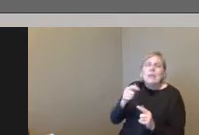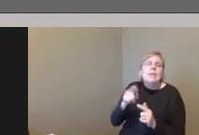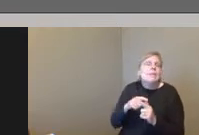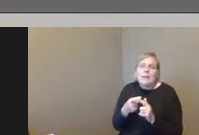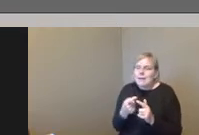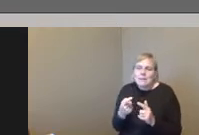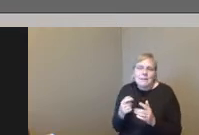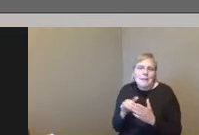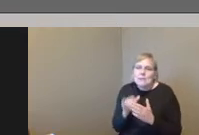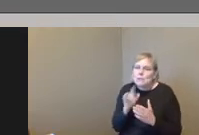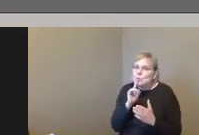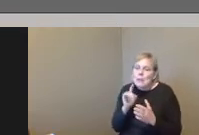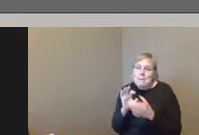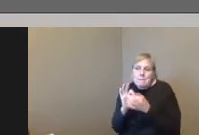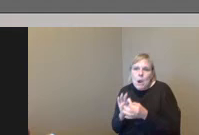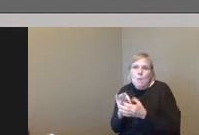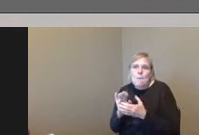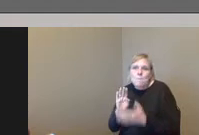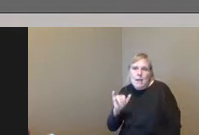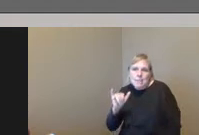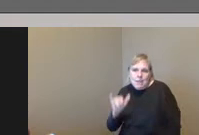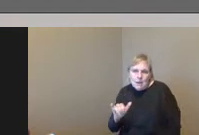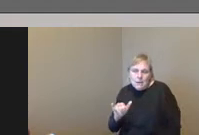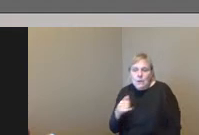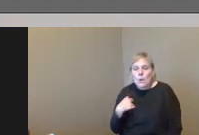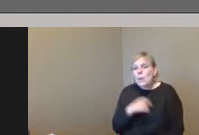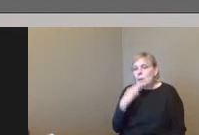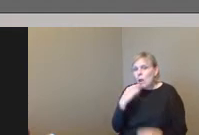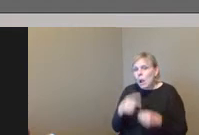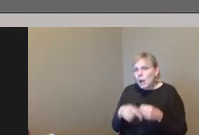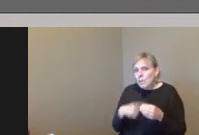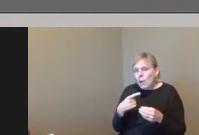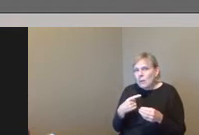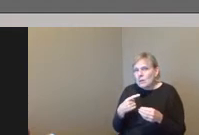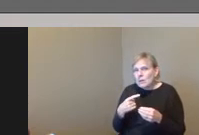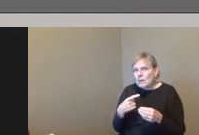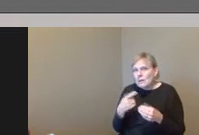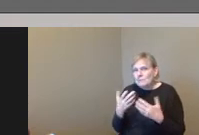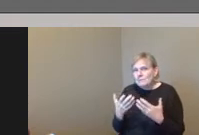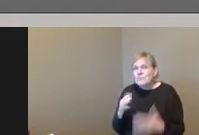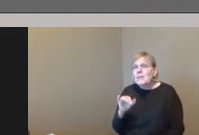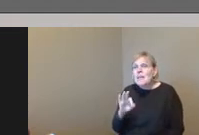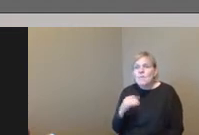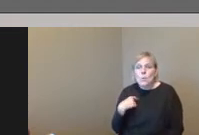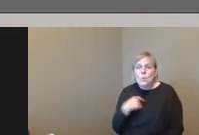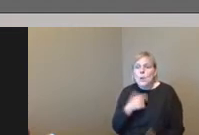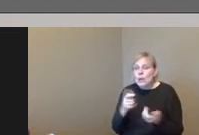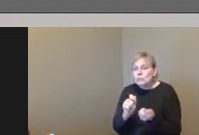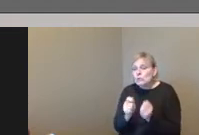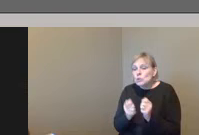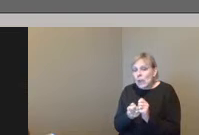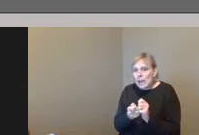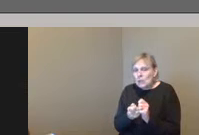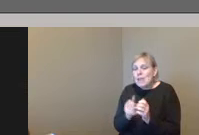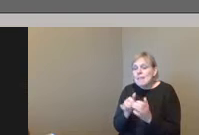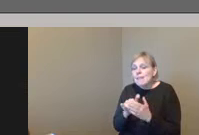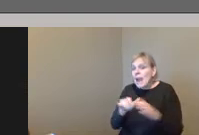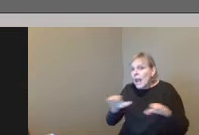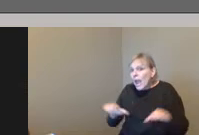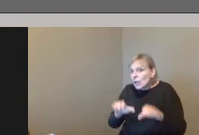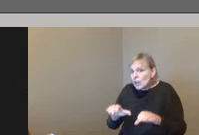is really bound by that. And so when we talk about if we want to change that